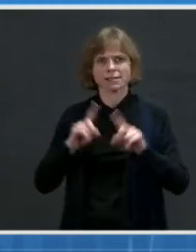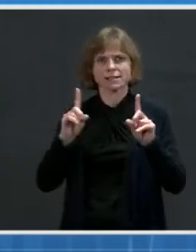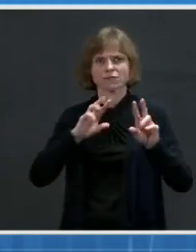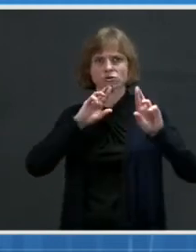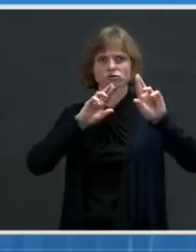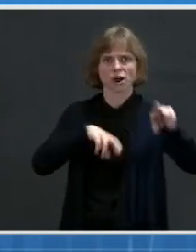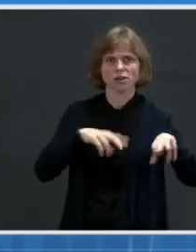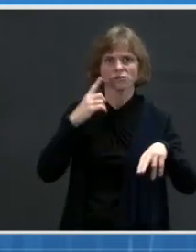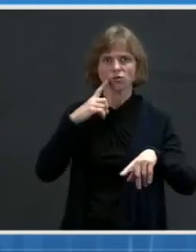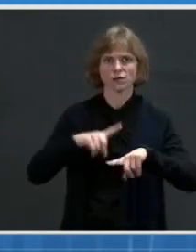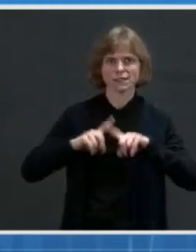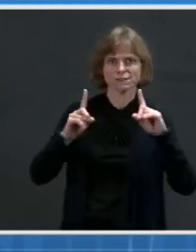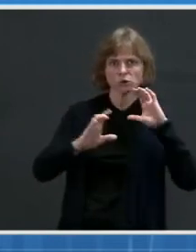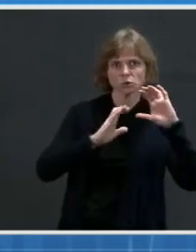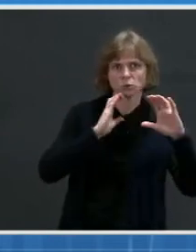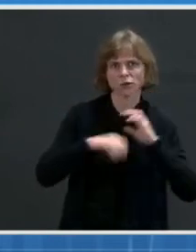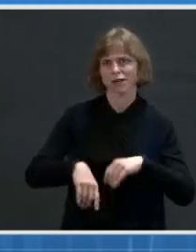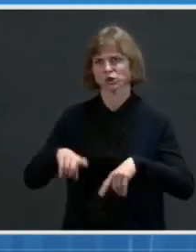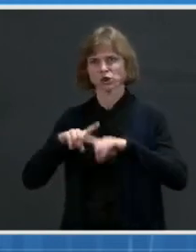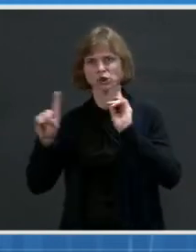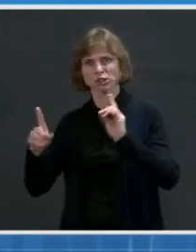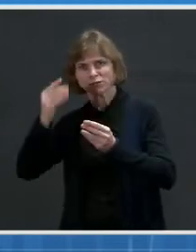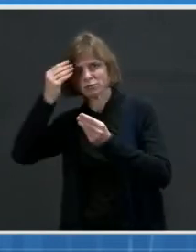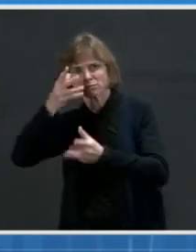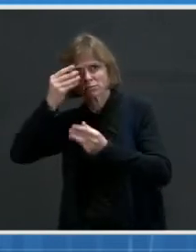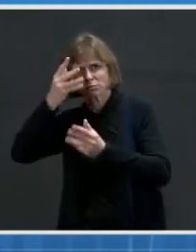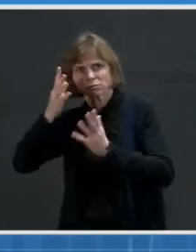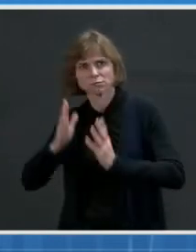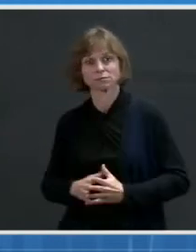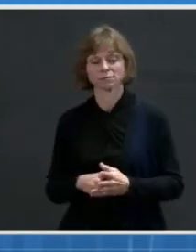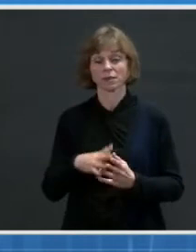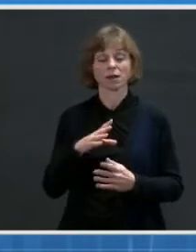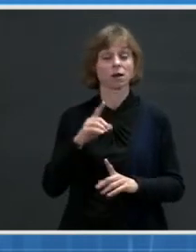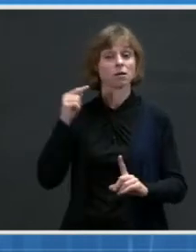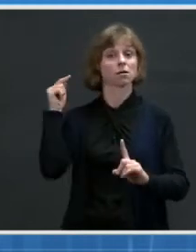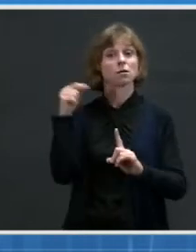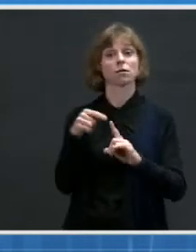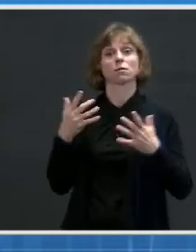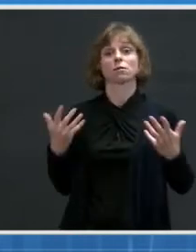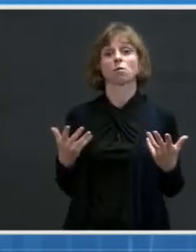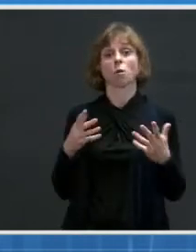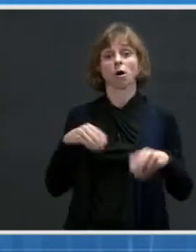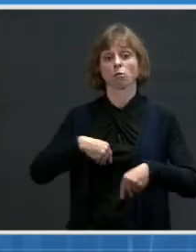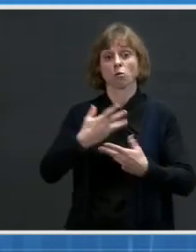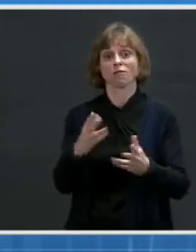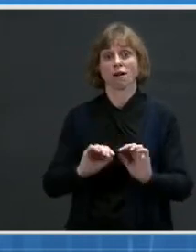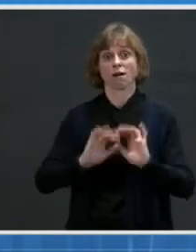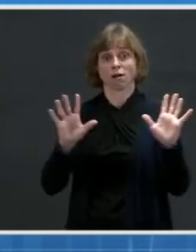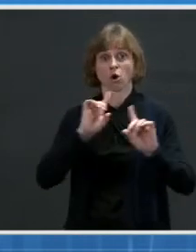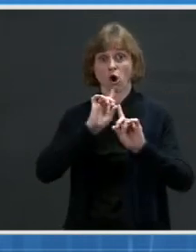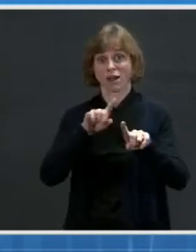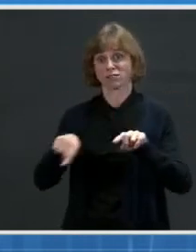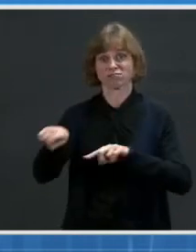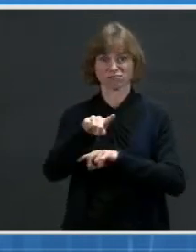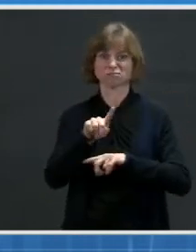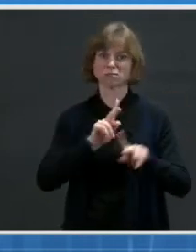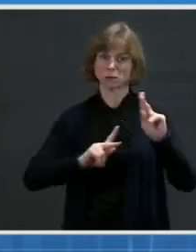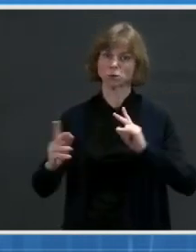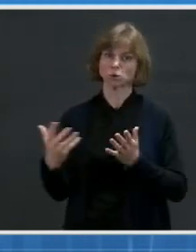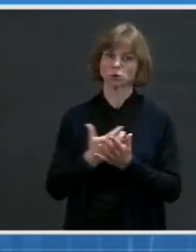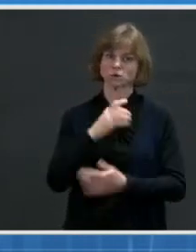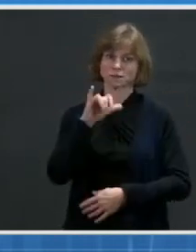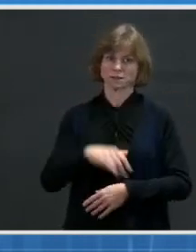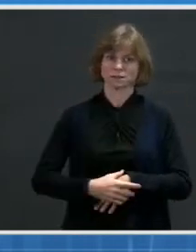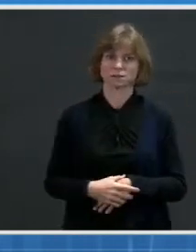and ensuring that we can provide clear answers that the public deserves. Today, we begin a second and